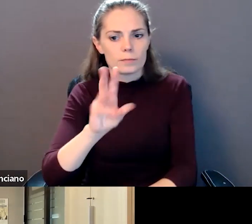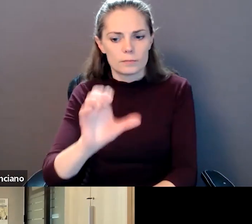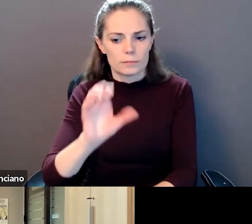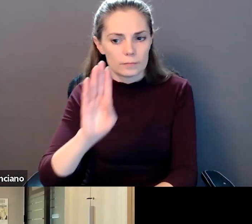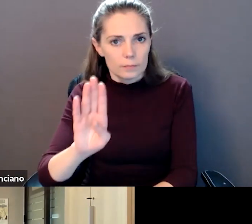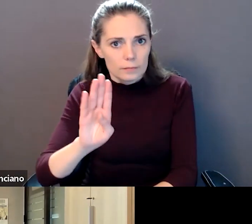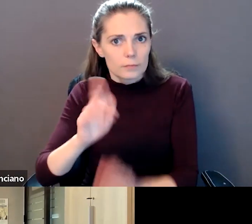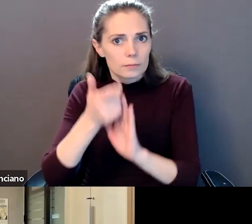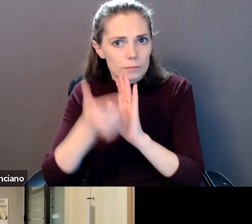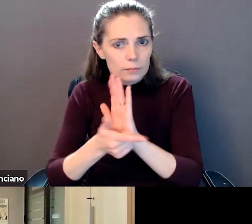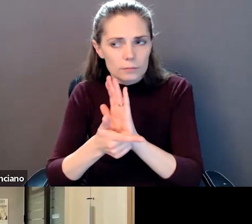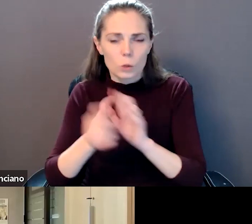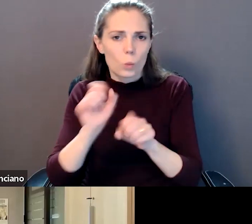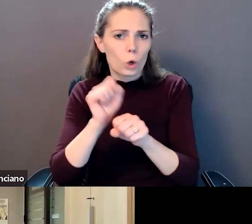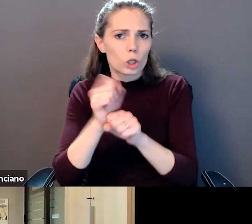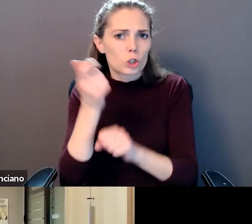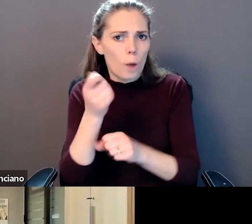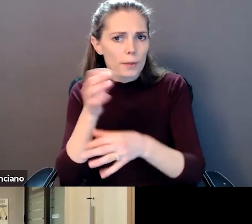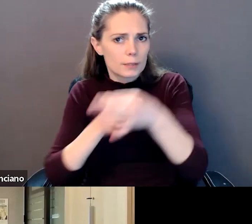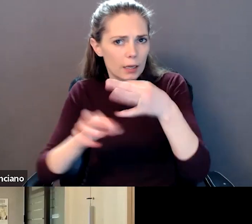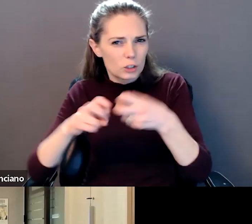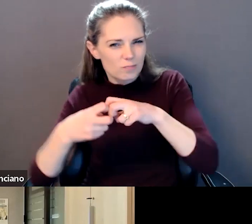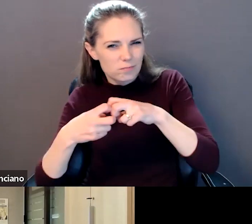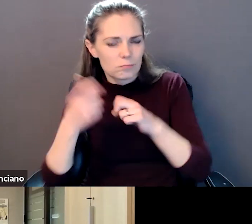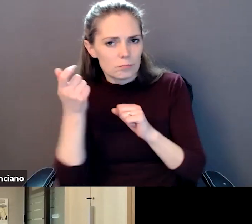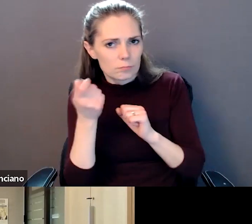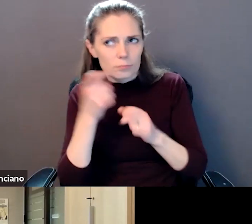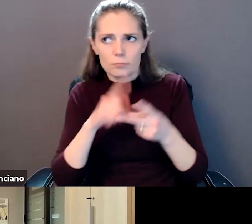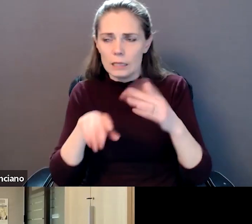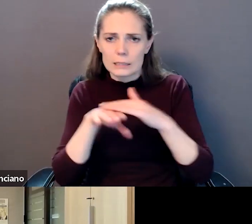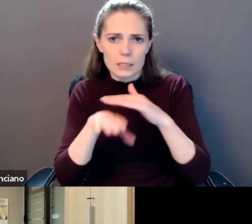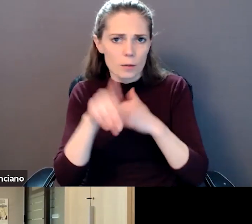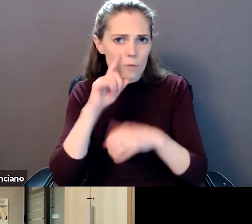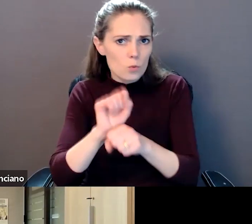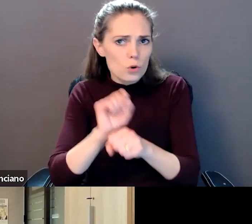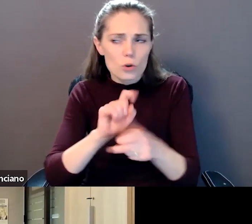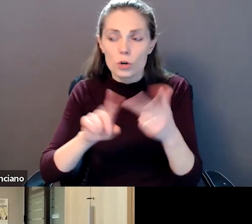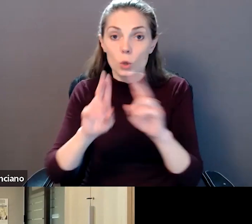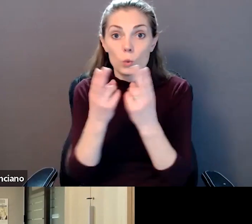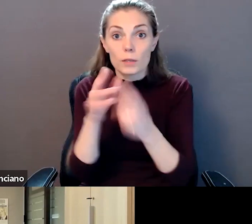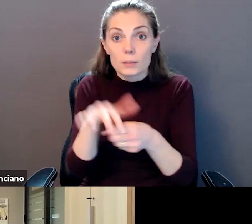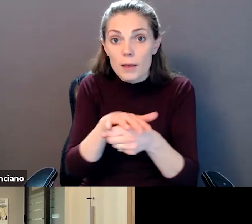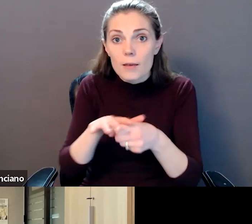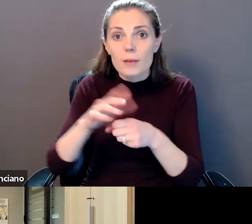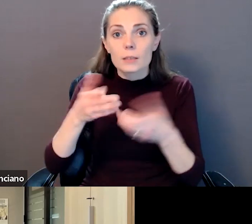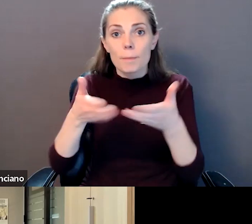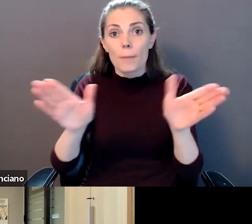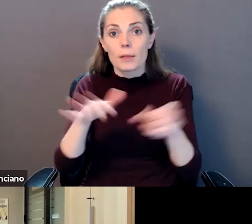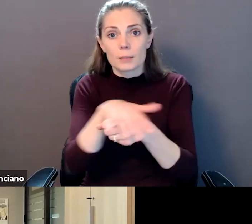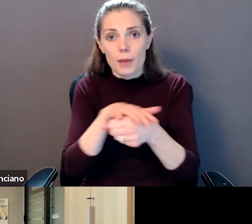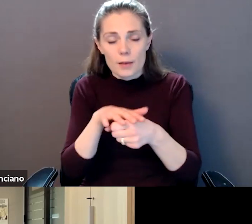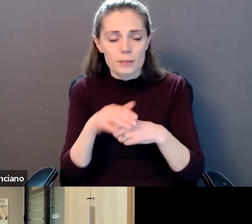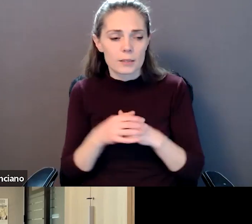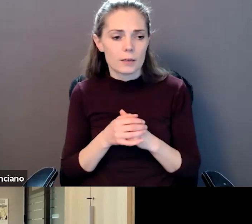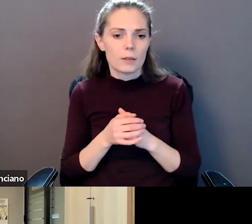disability plans, and accessibility improvements to our workplace, our union spaces, and our public spaces. And thanks to the efforts